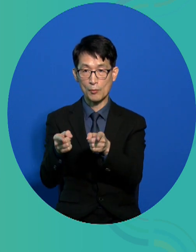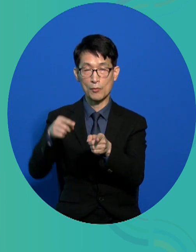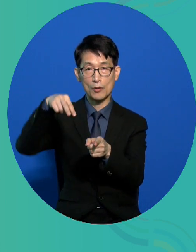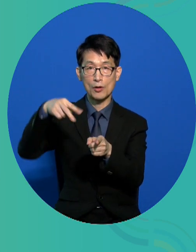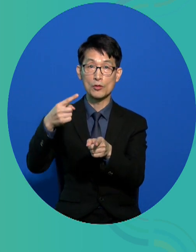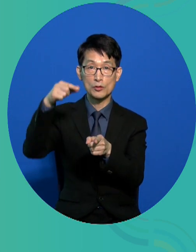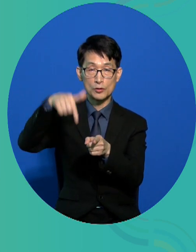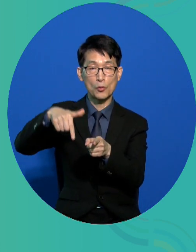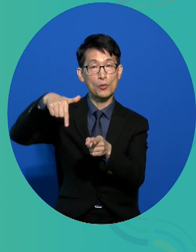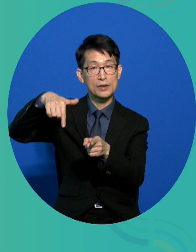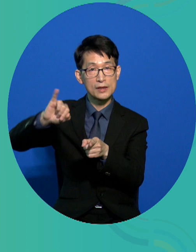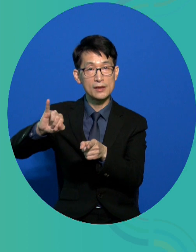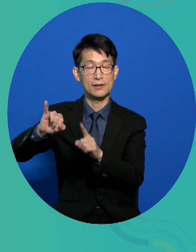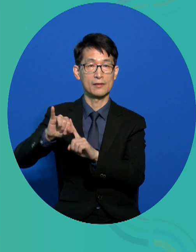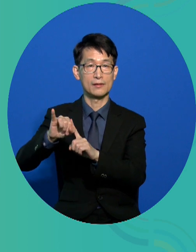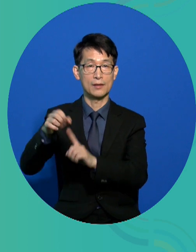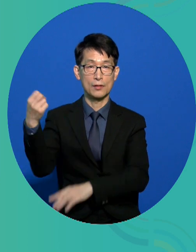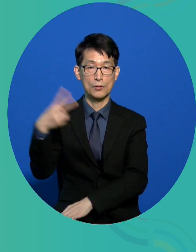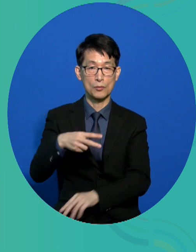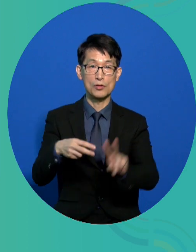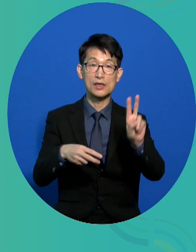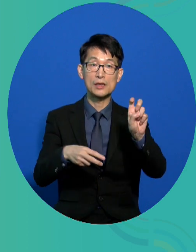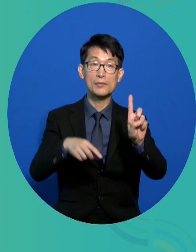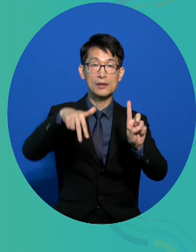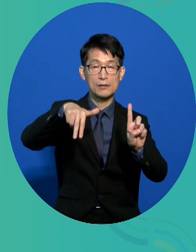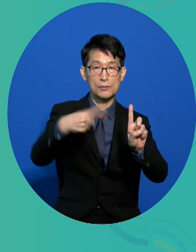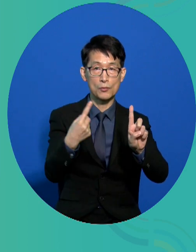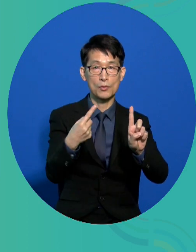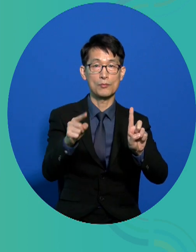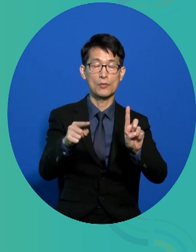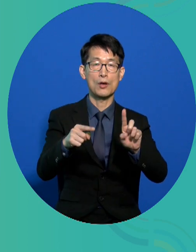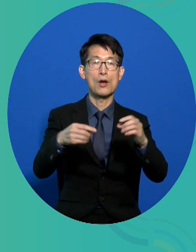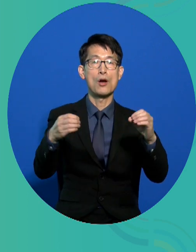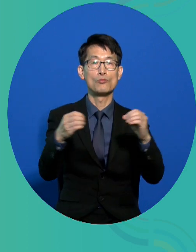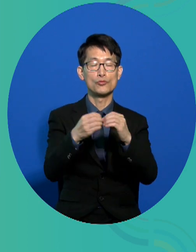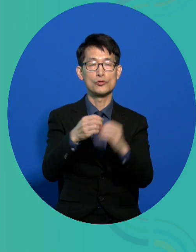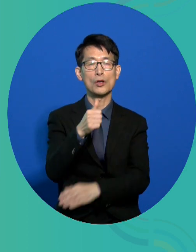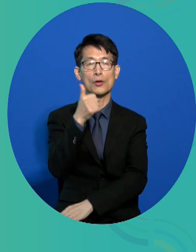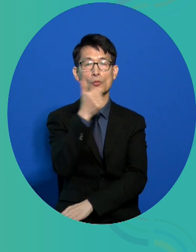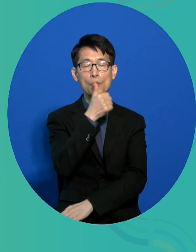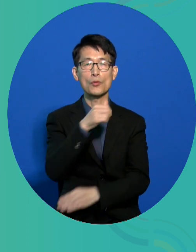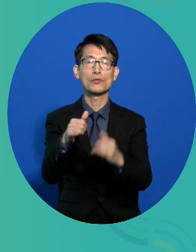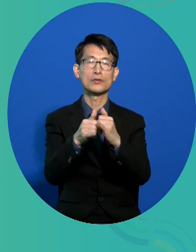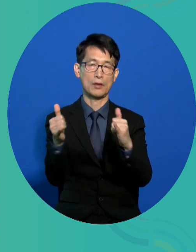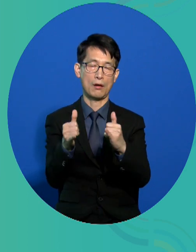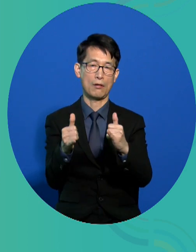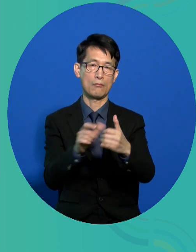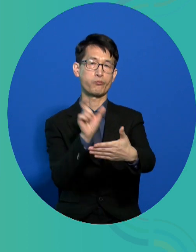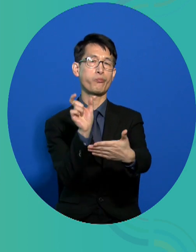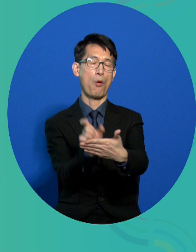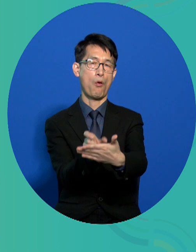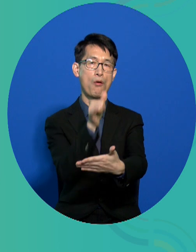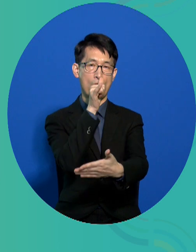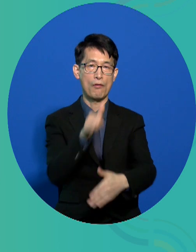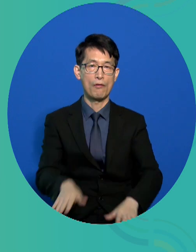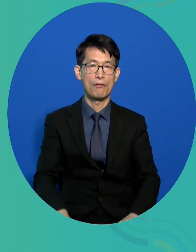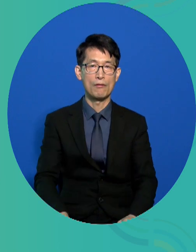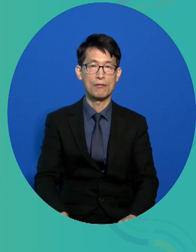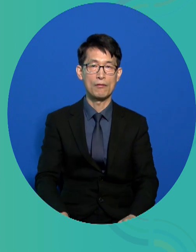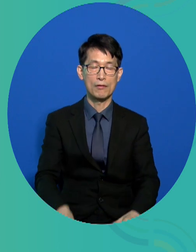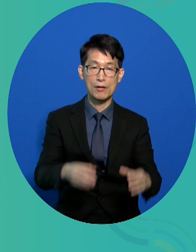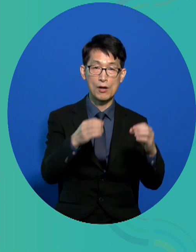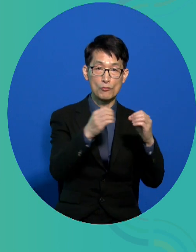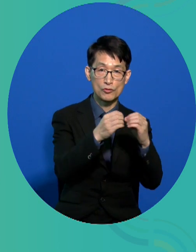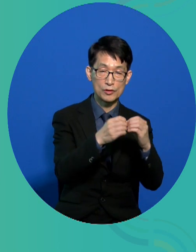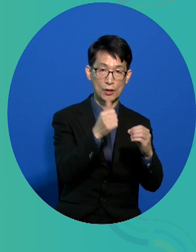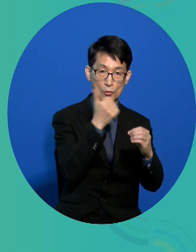Persons with Disabilities. On Article 14, it talks about text translation and stenography.